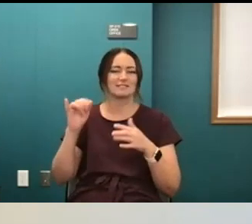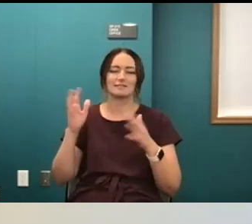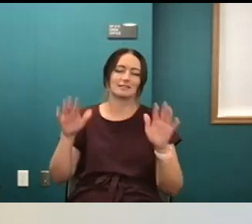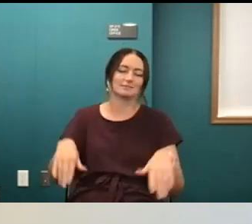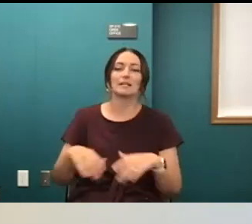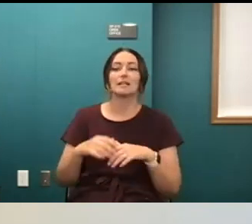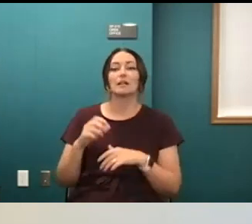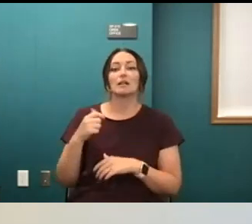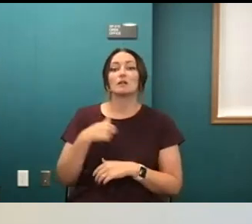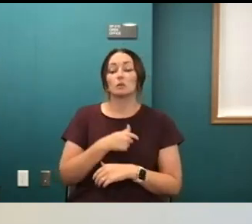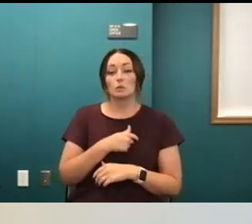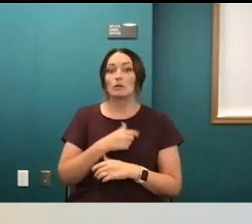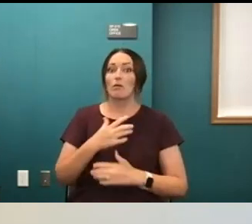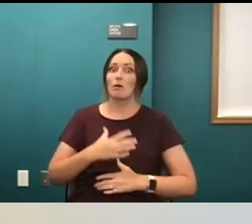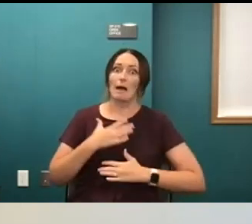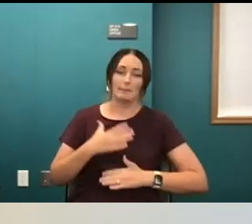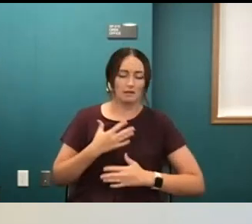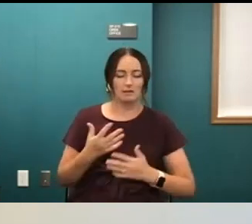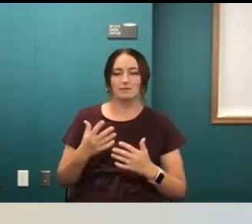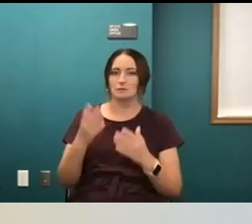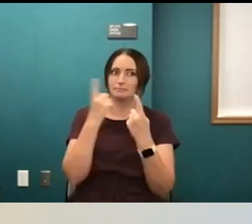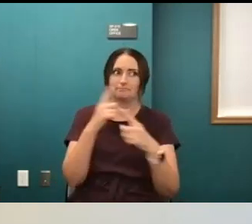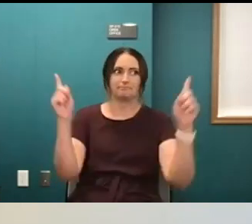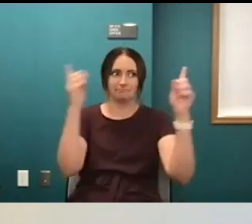very, very pleased to say that we have dedicated